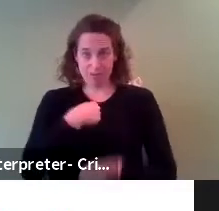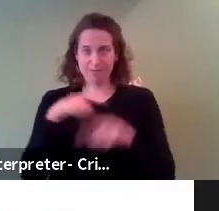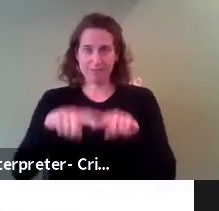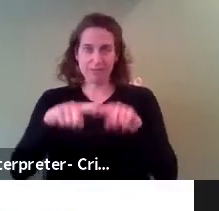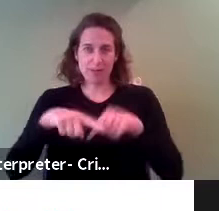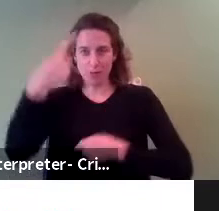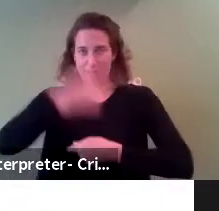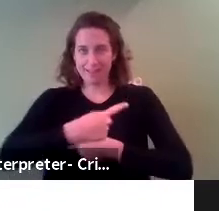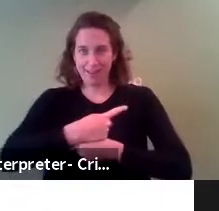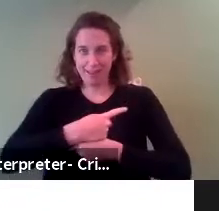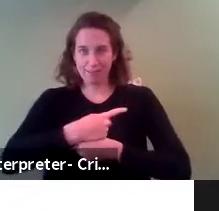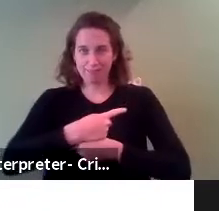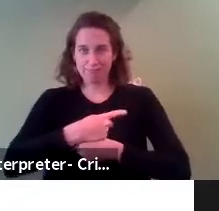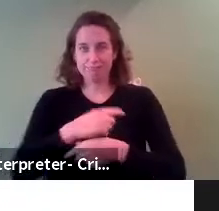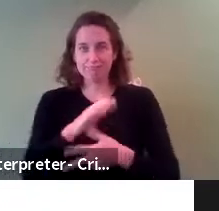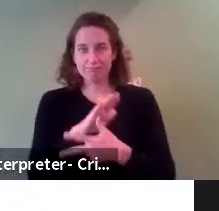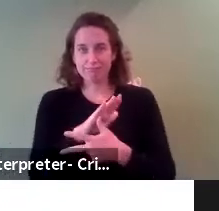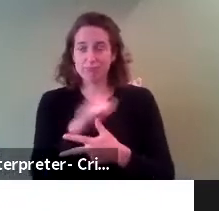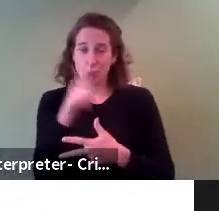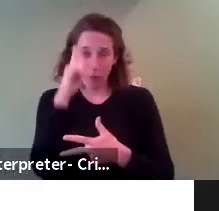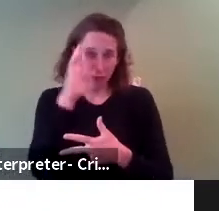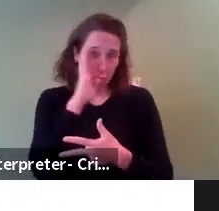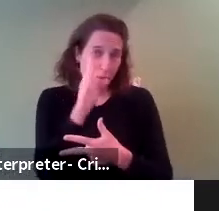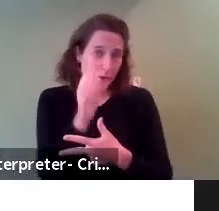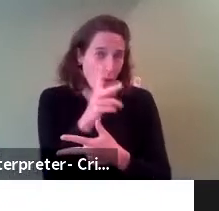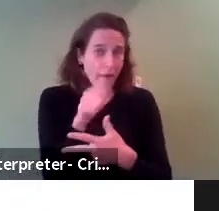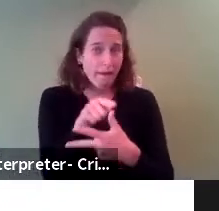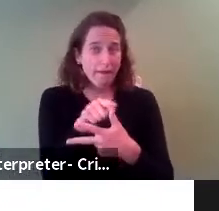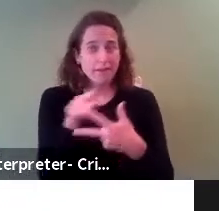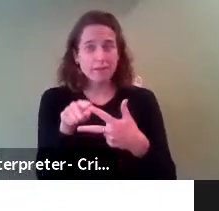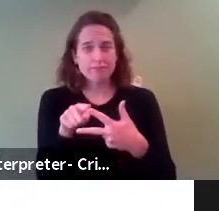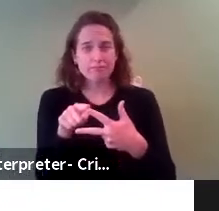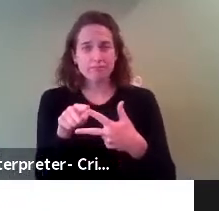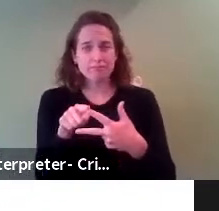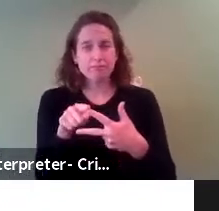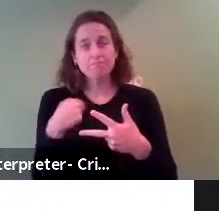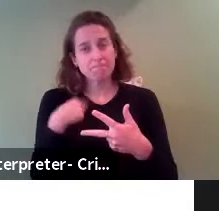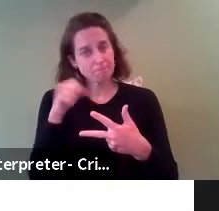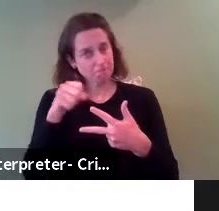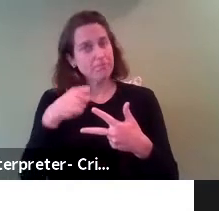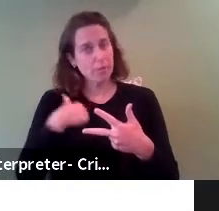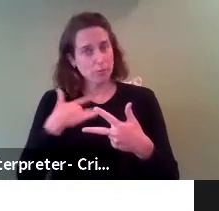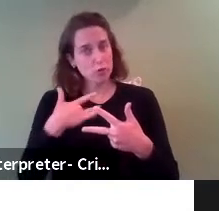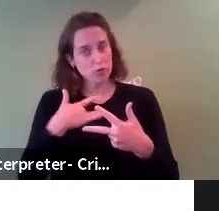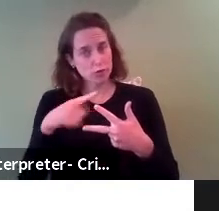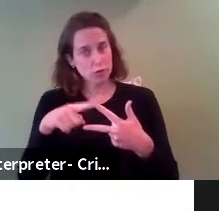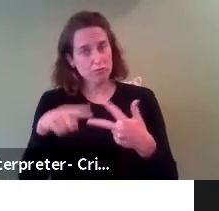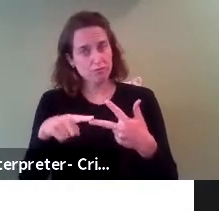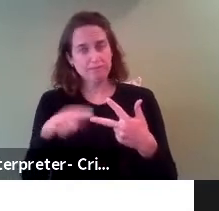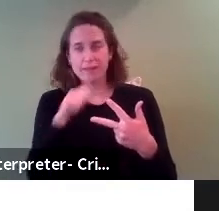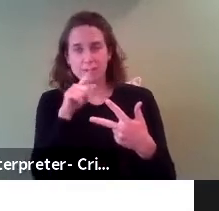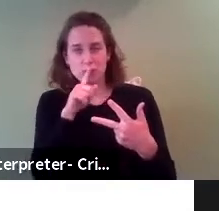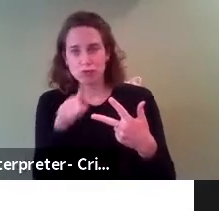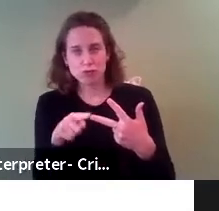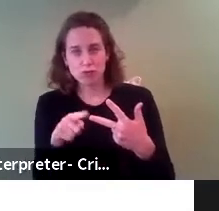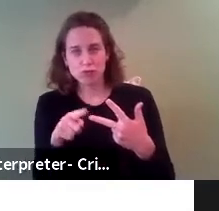be okay? Are you concerned about it? Or you're just not sure how they might be? So, all right, we're going to